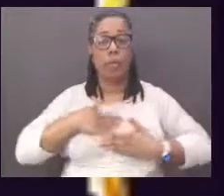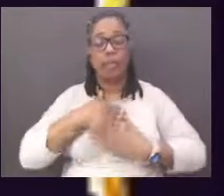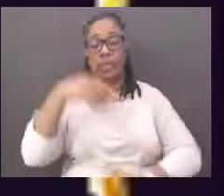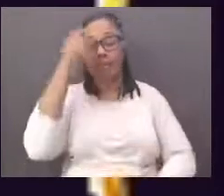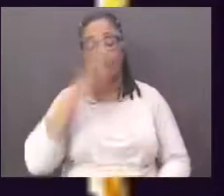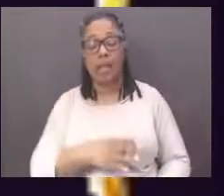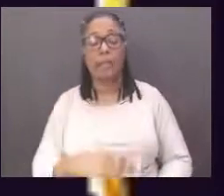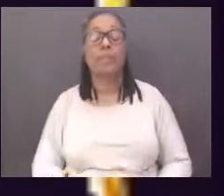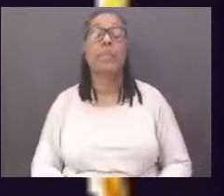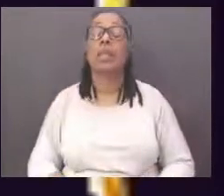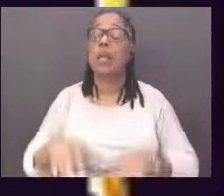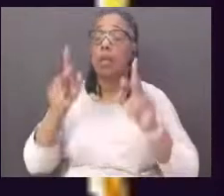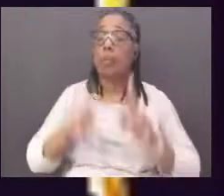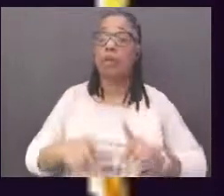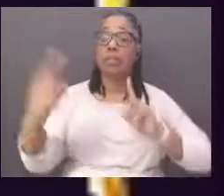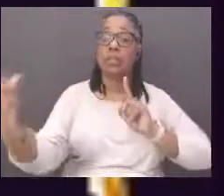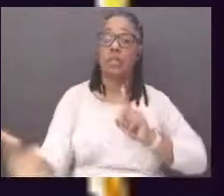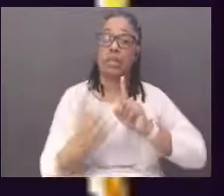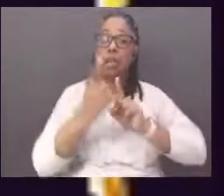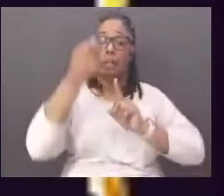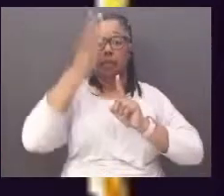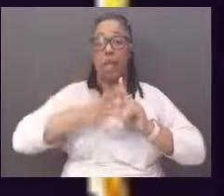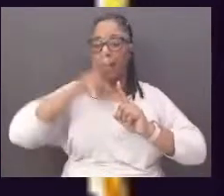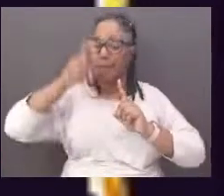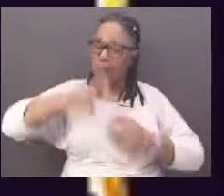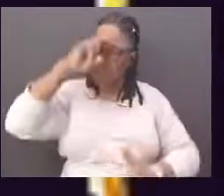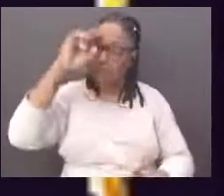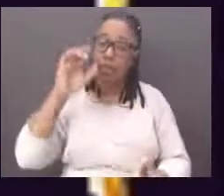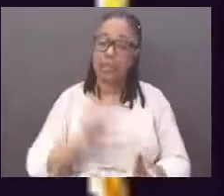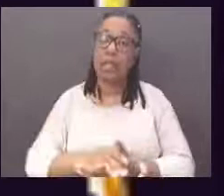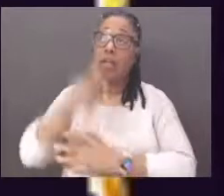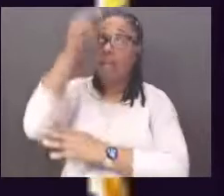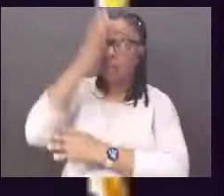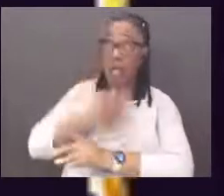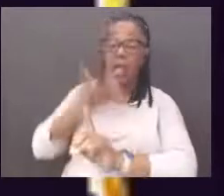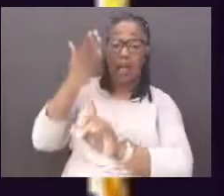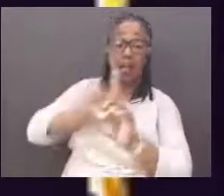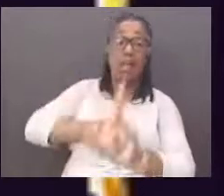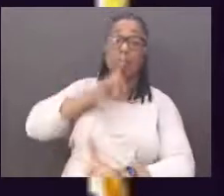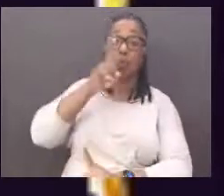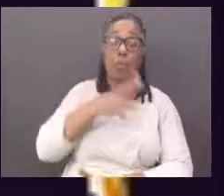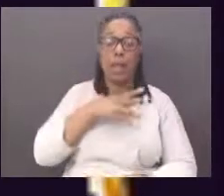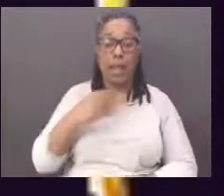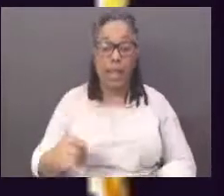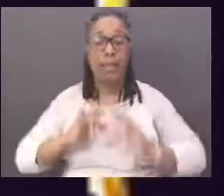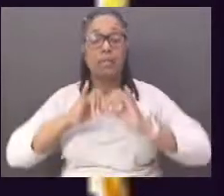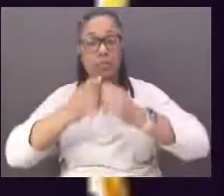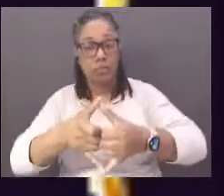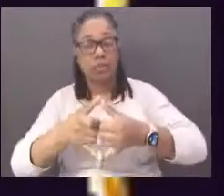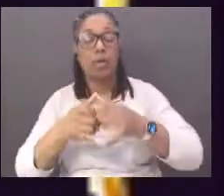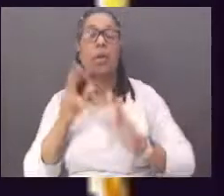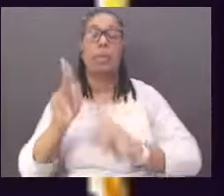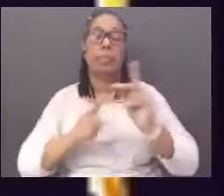must believe that he is, and that he is a rewarder of them that diligently seek him.